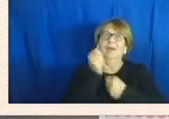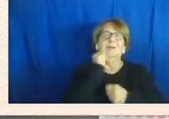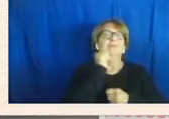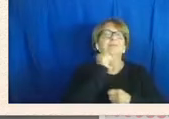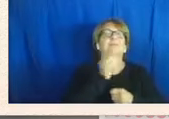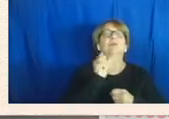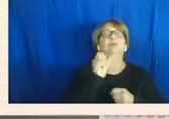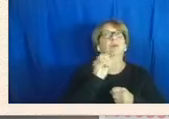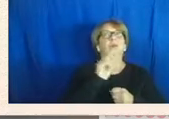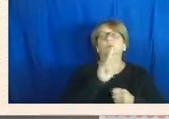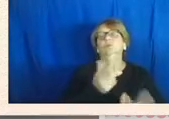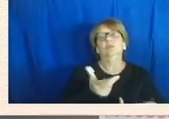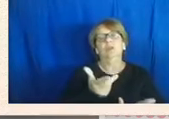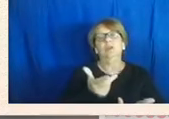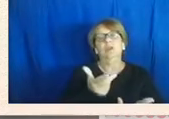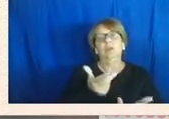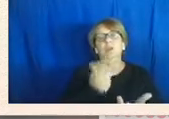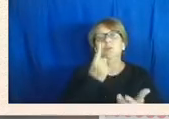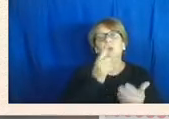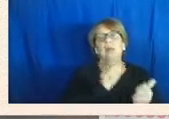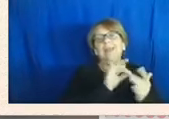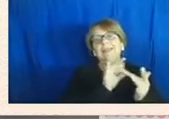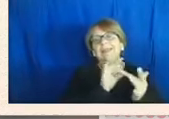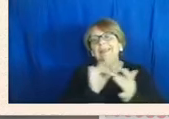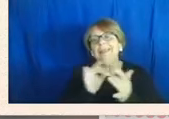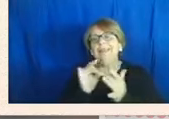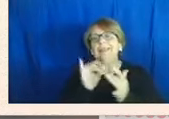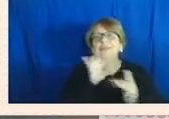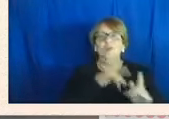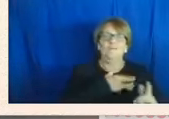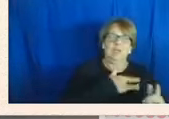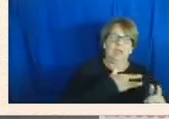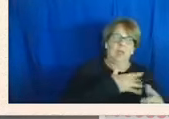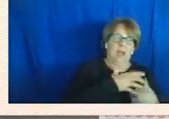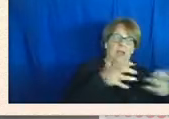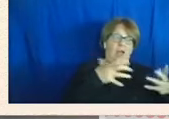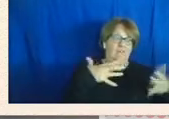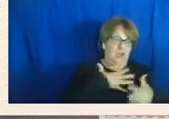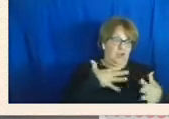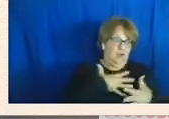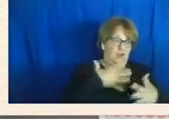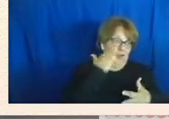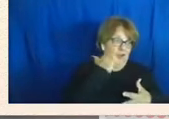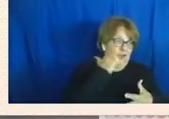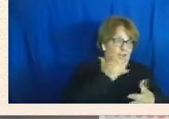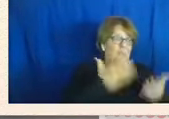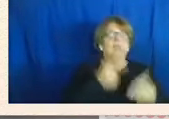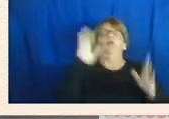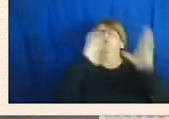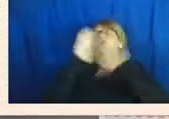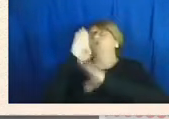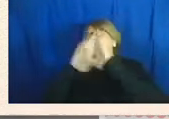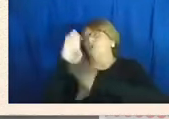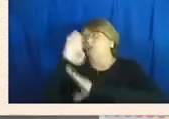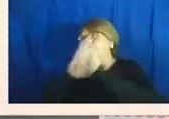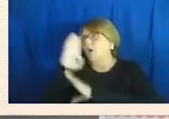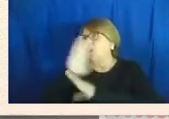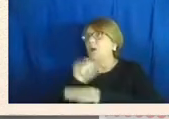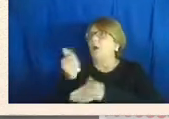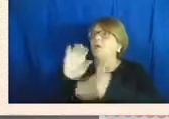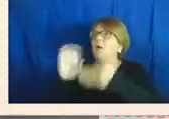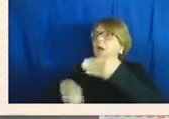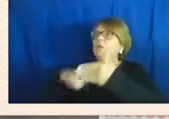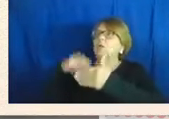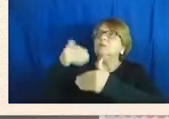lead to the other, right? If you feel a lot of fear on a daily basis, you might worry about other consequences in the future or other bad things that